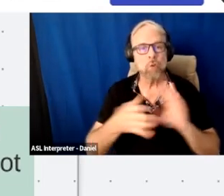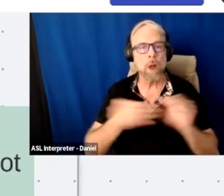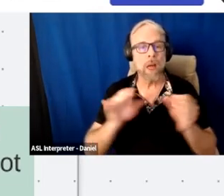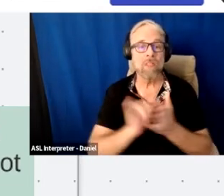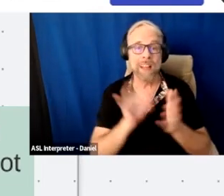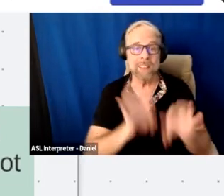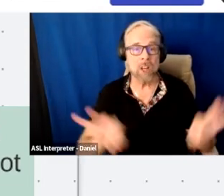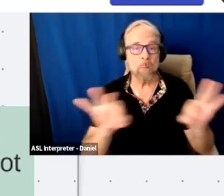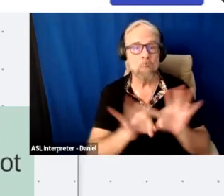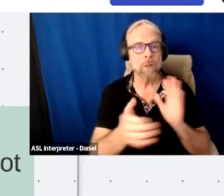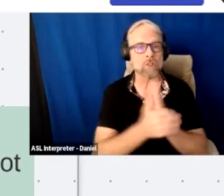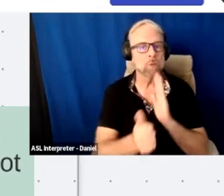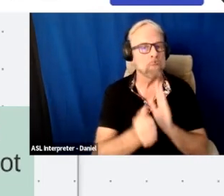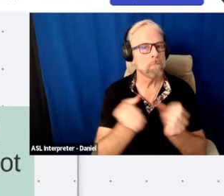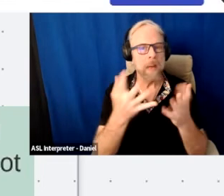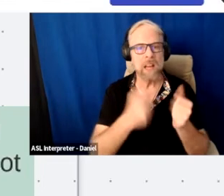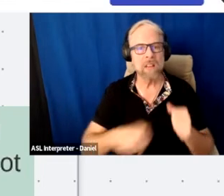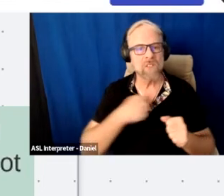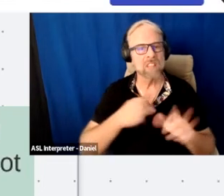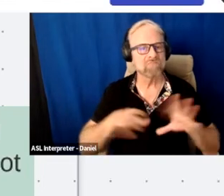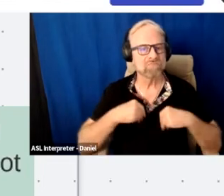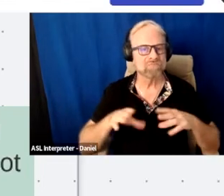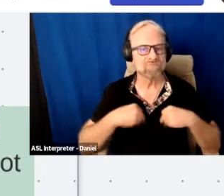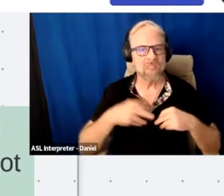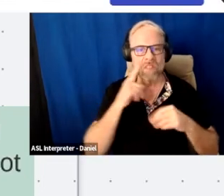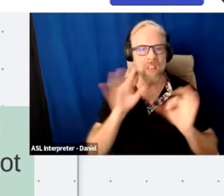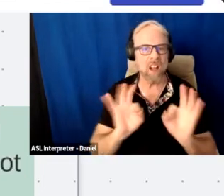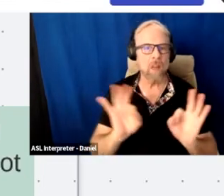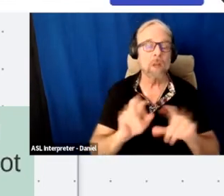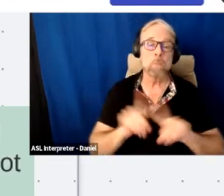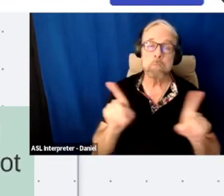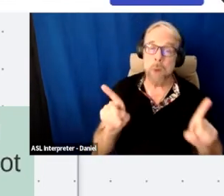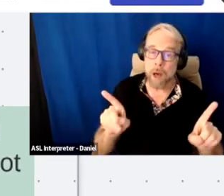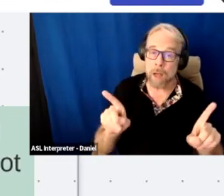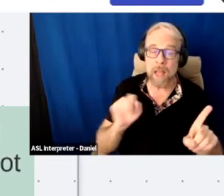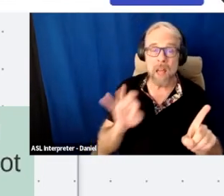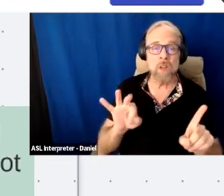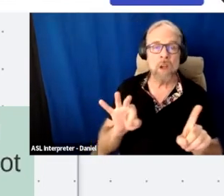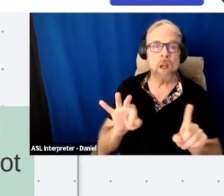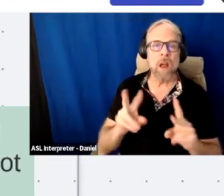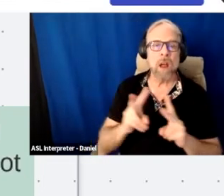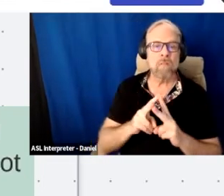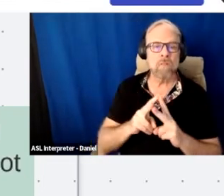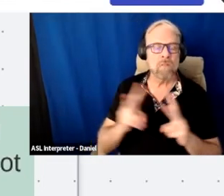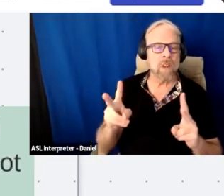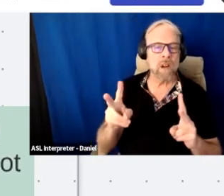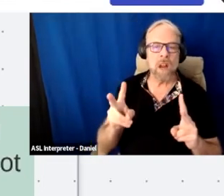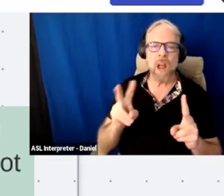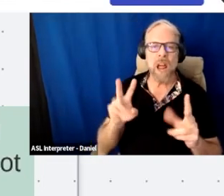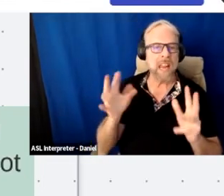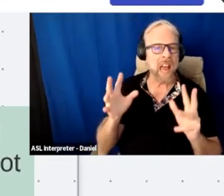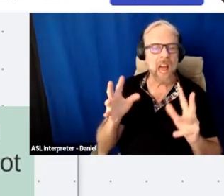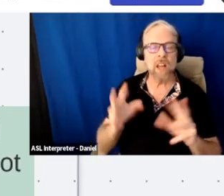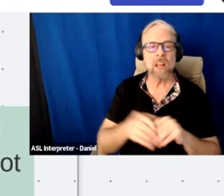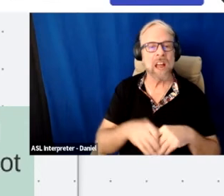for granted. But if you come from a very chaotic environment, telling a cohesive